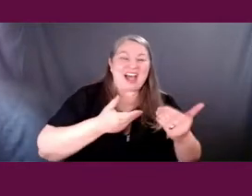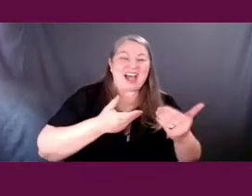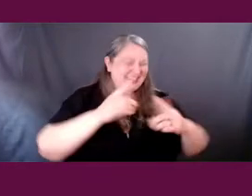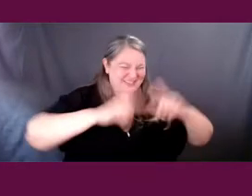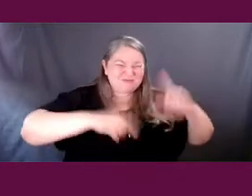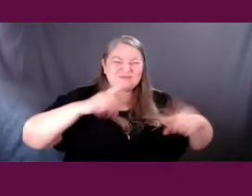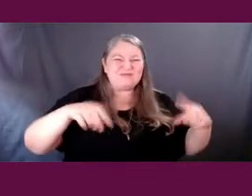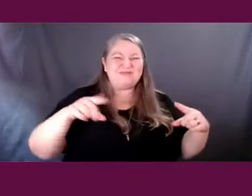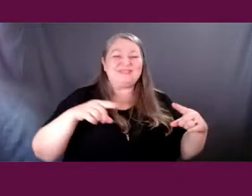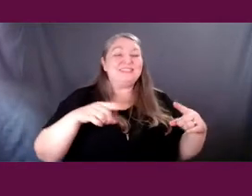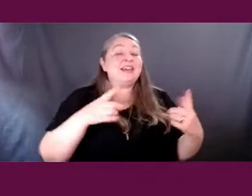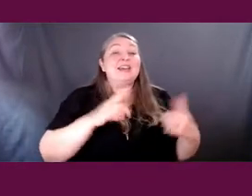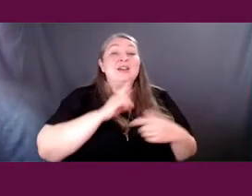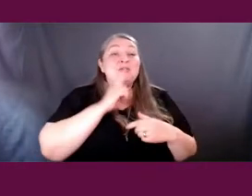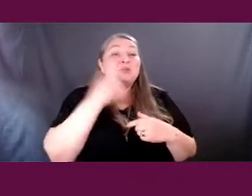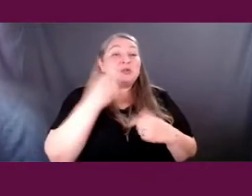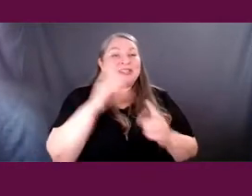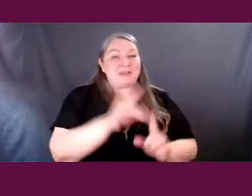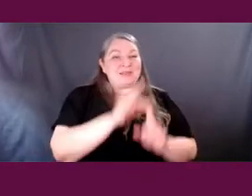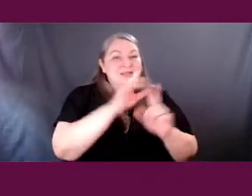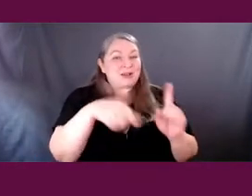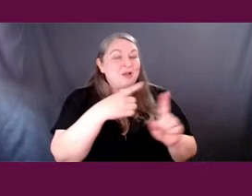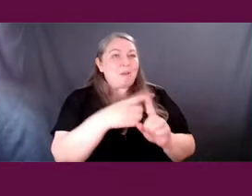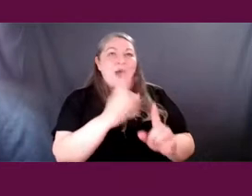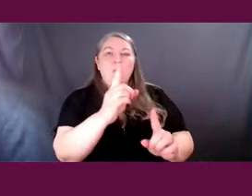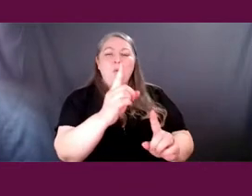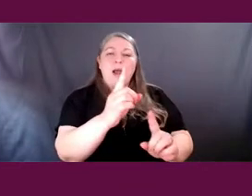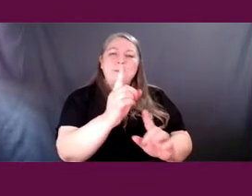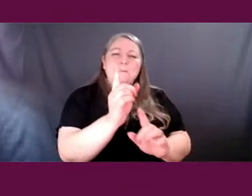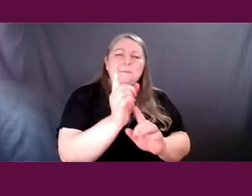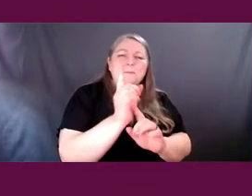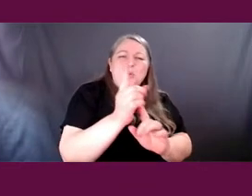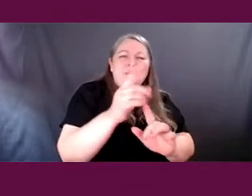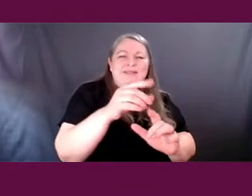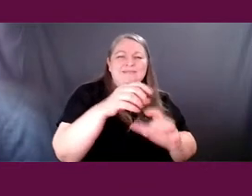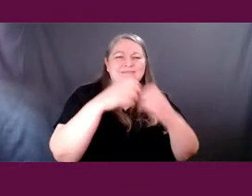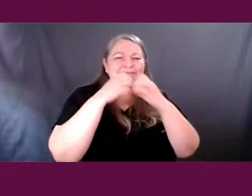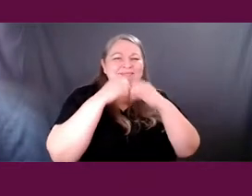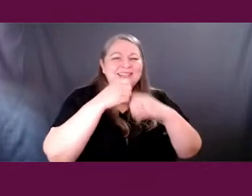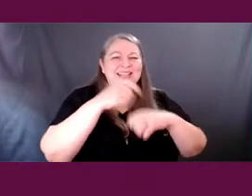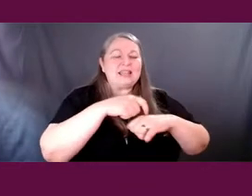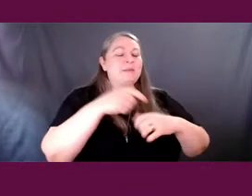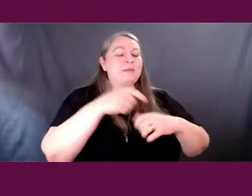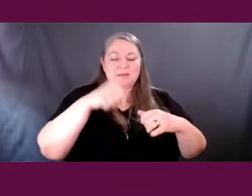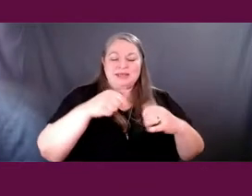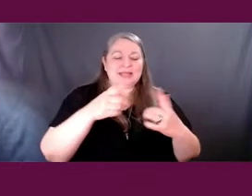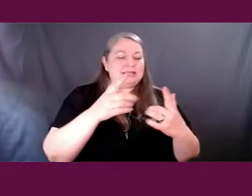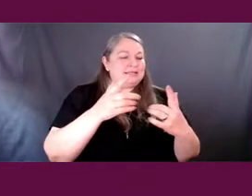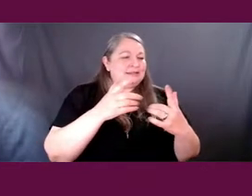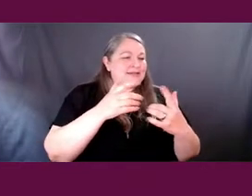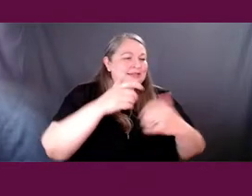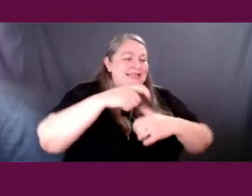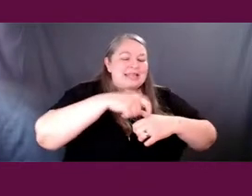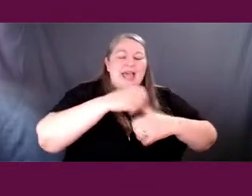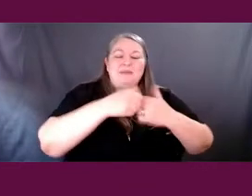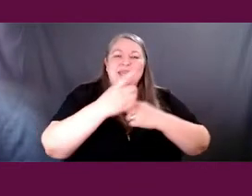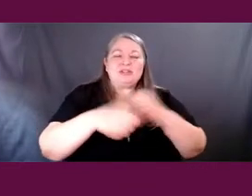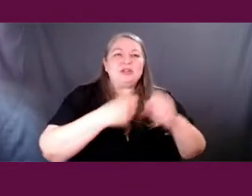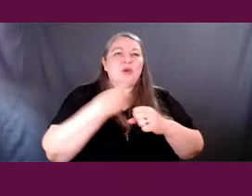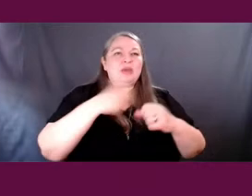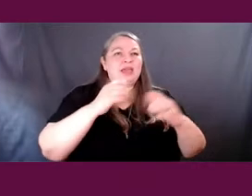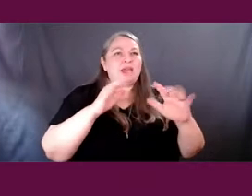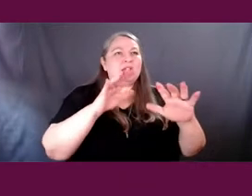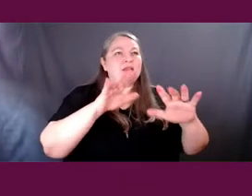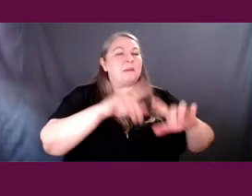truly something special about a moment in time in each year that we can pause and hyper amplify what